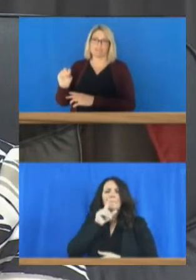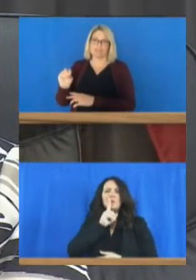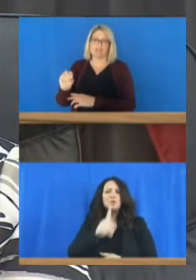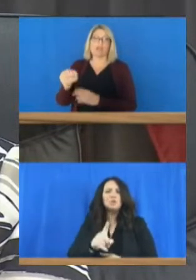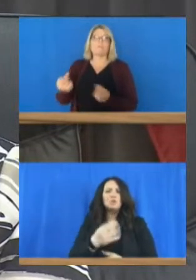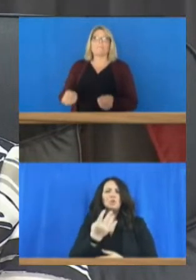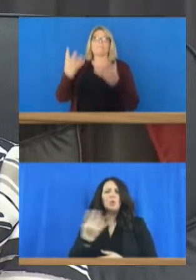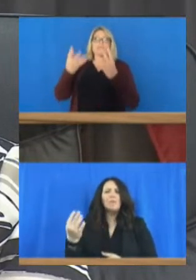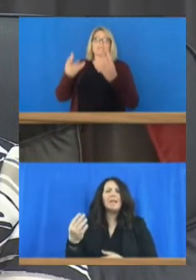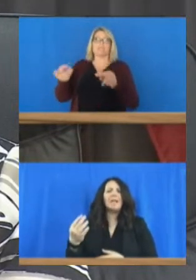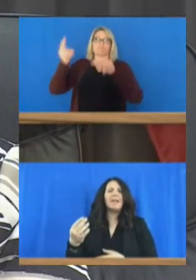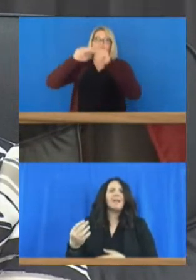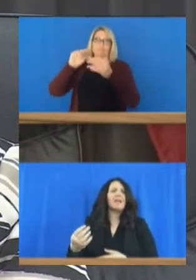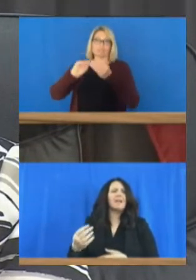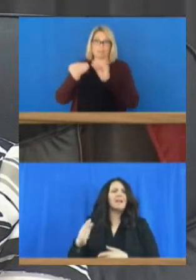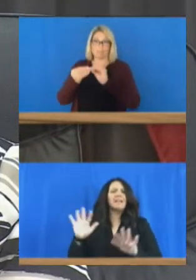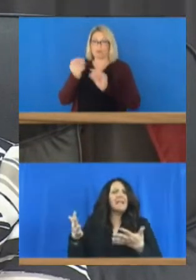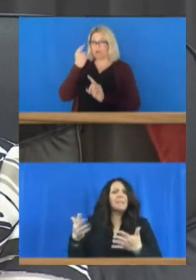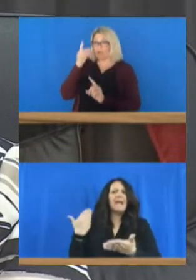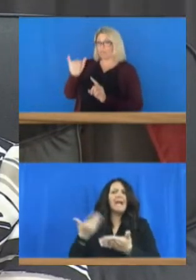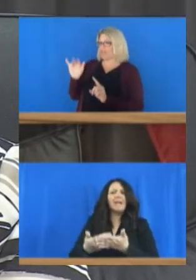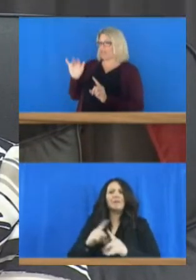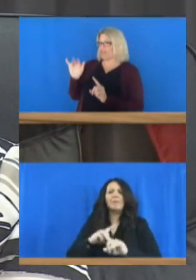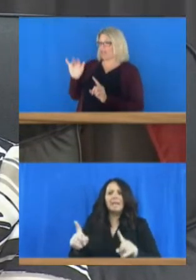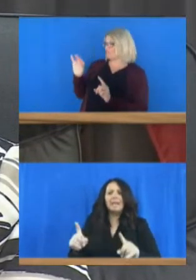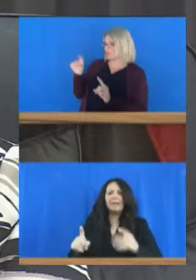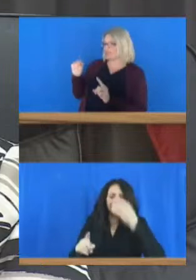causing hospitalizations in younger and younger people.